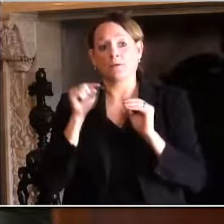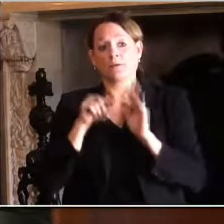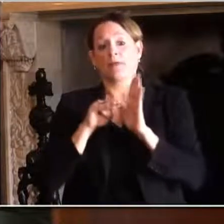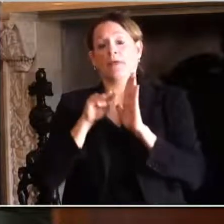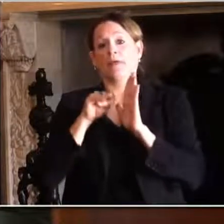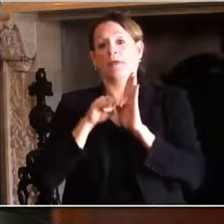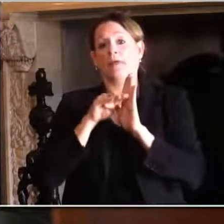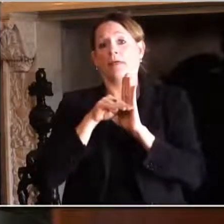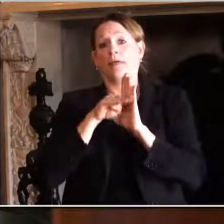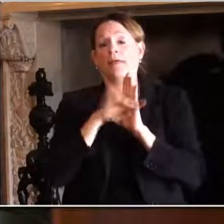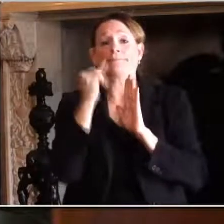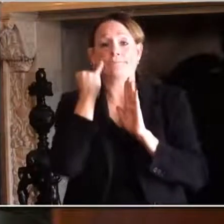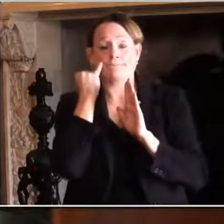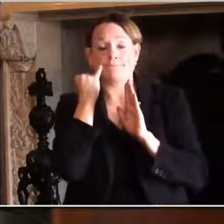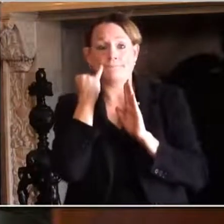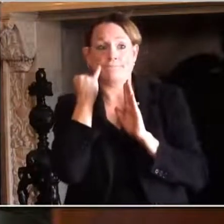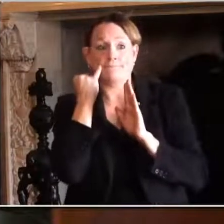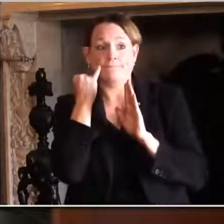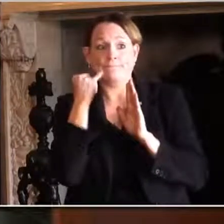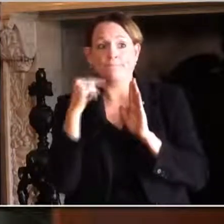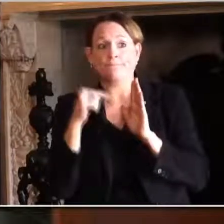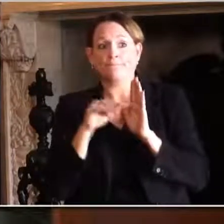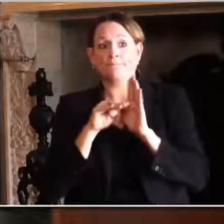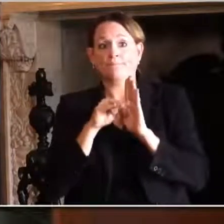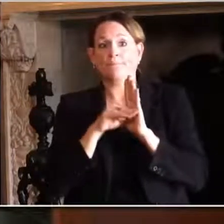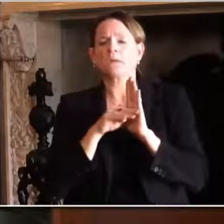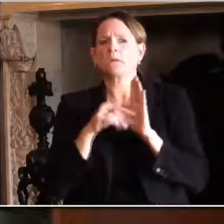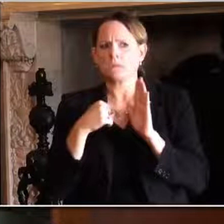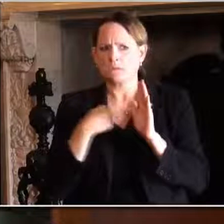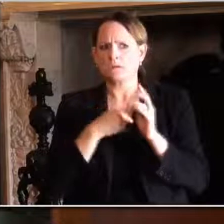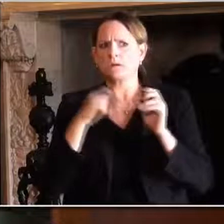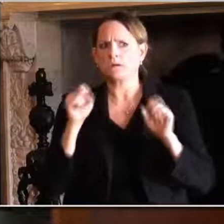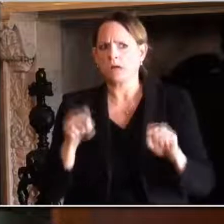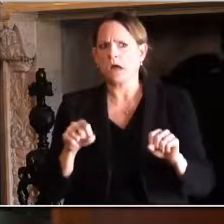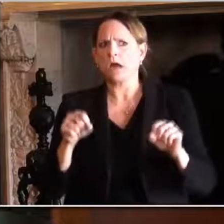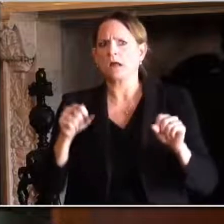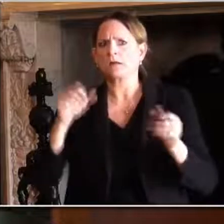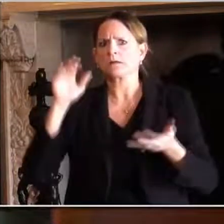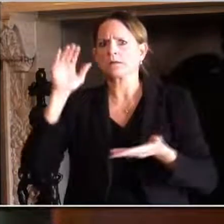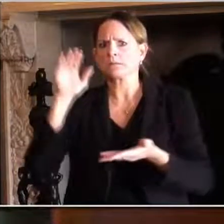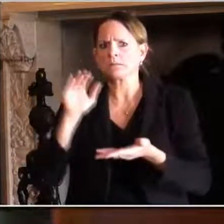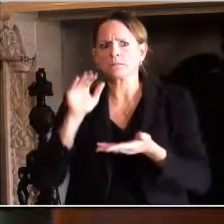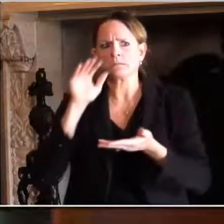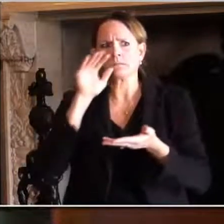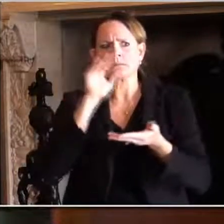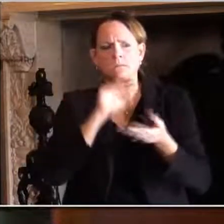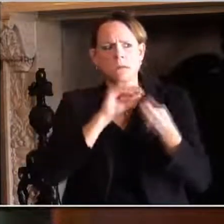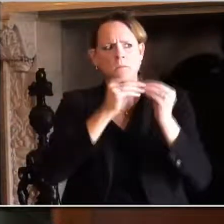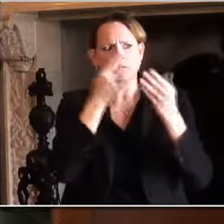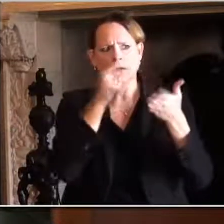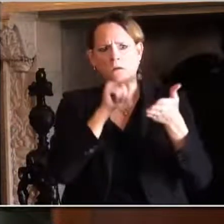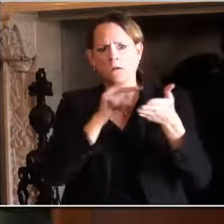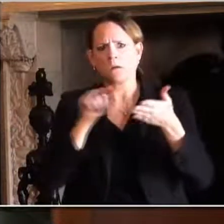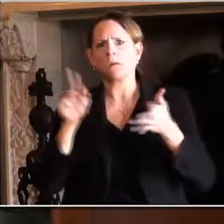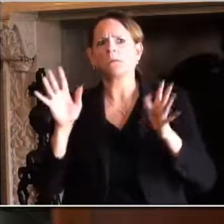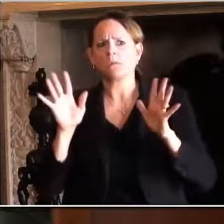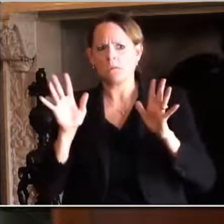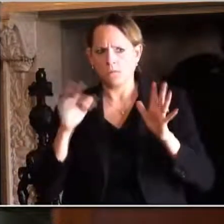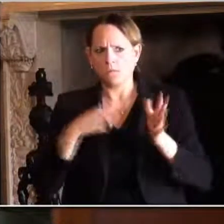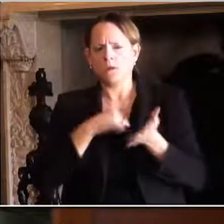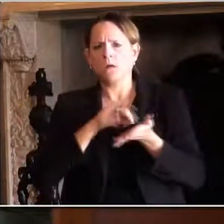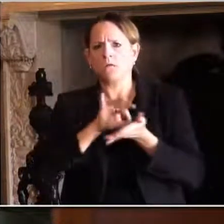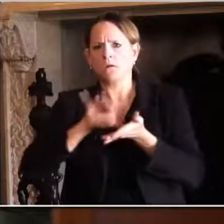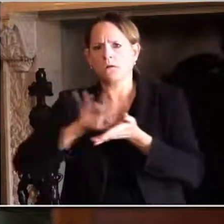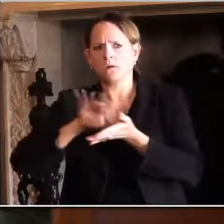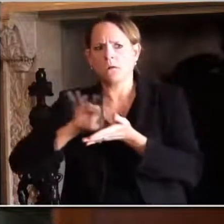that we are seeing now, and we will be back in a place where we are well positioned to do the